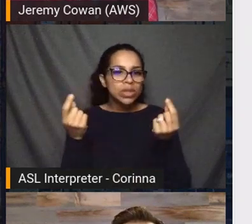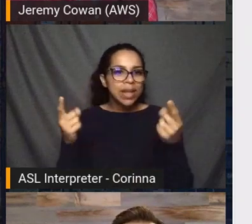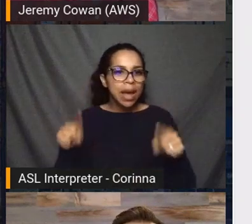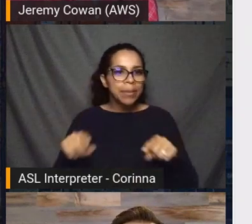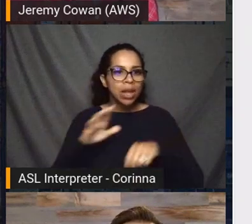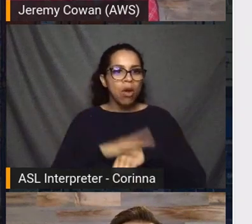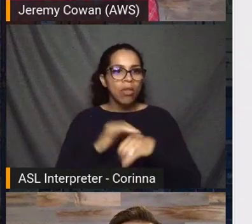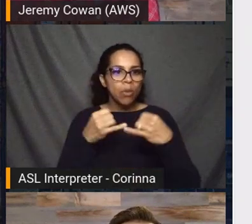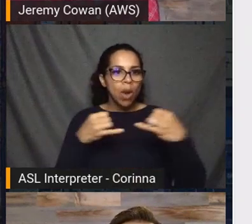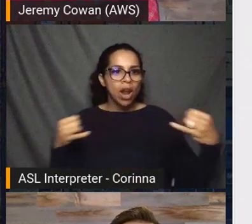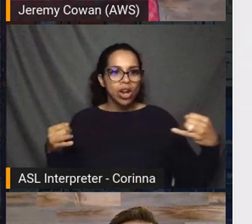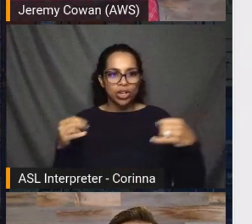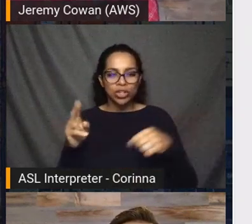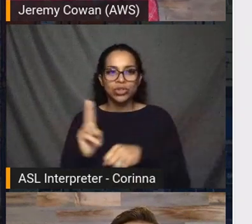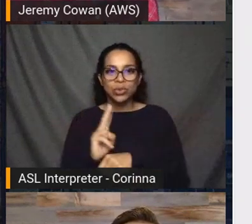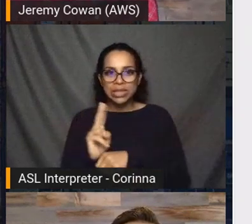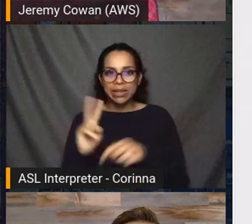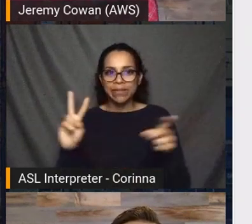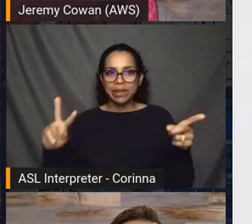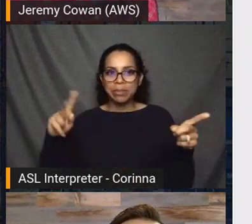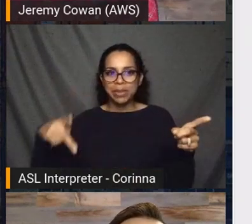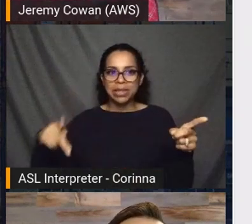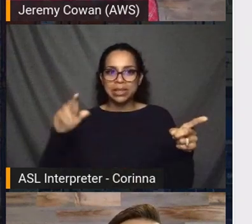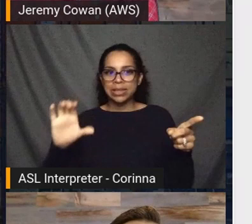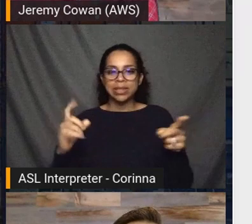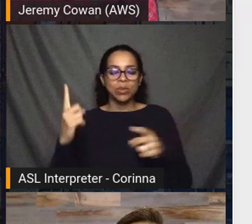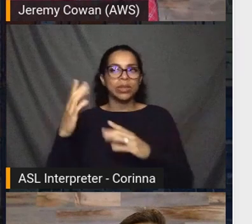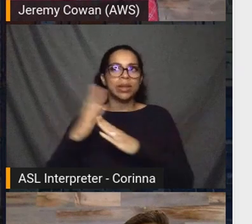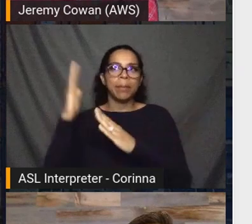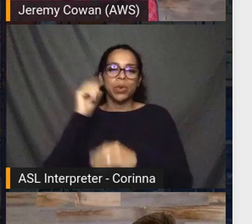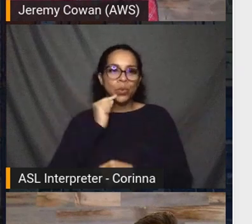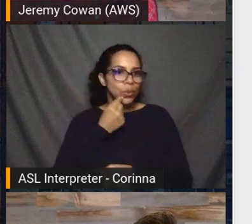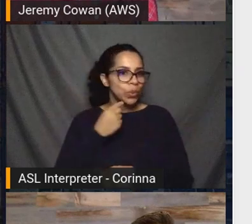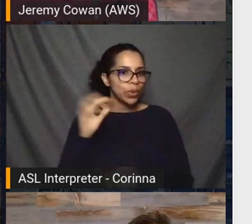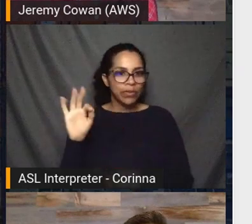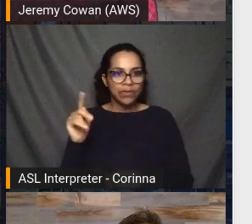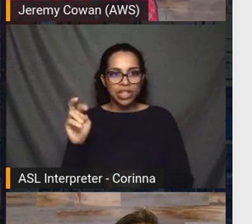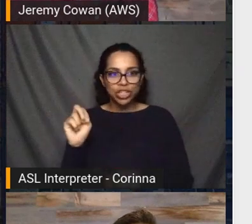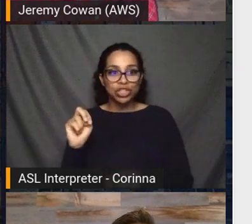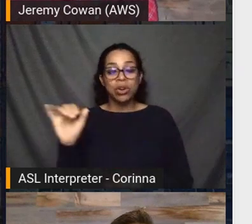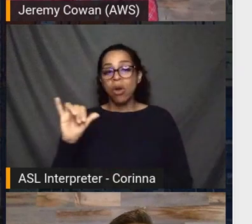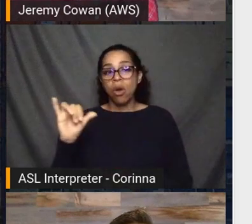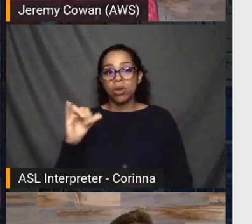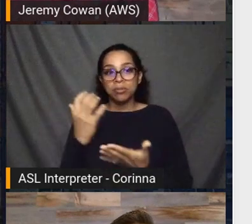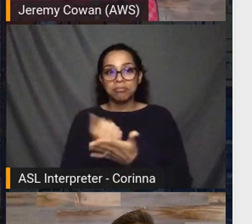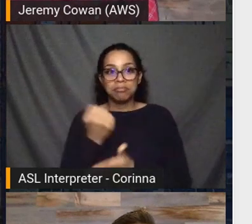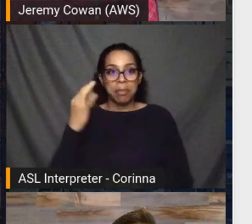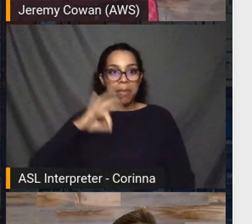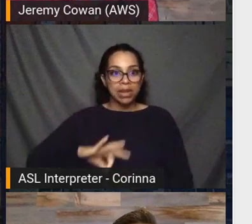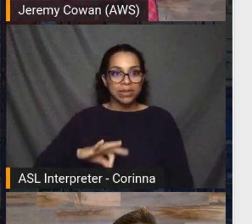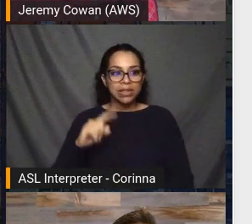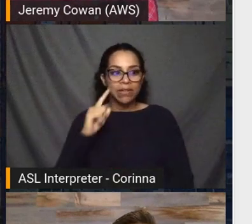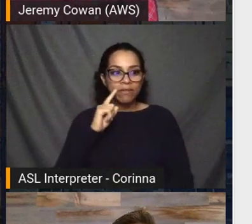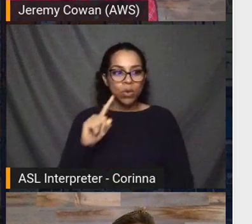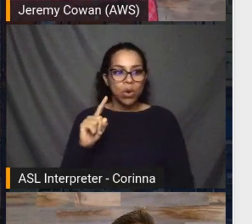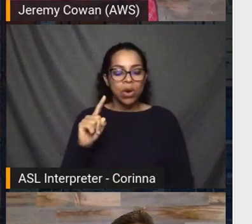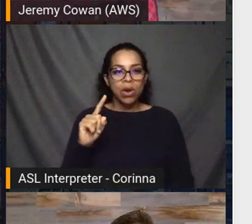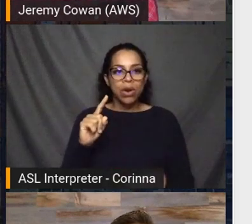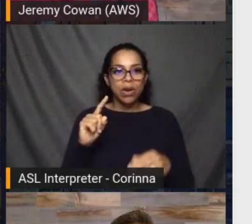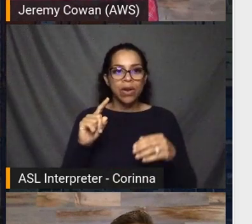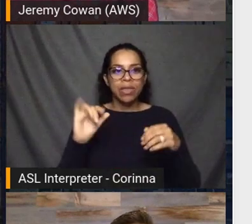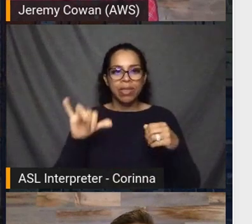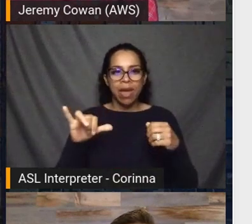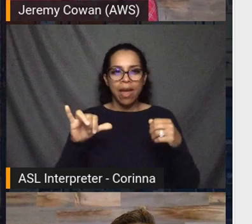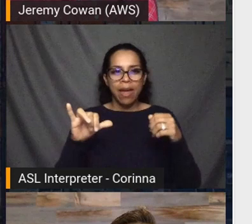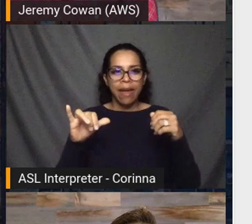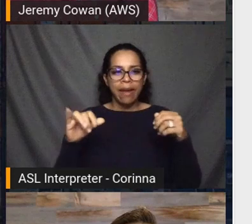using the VPC features. That's one of the coolest features. And you can also get the benefits of the encryption that VPC brings in